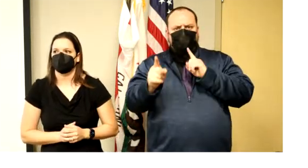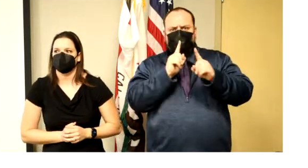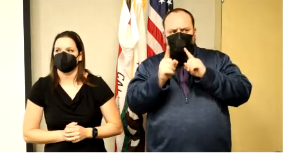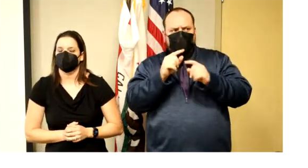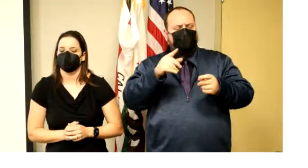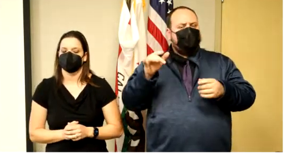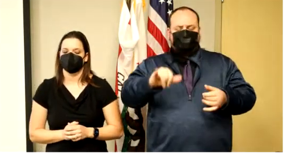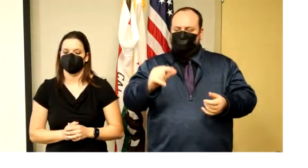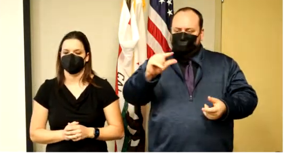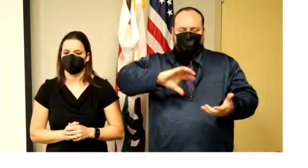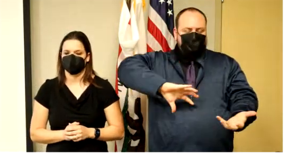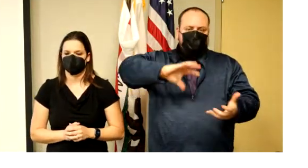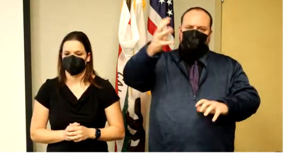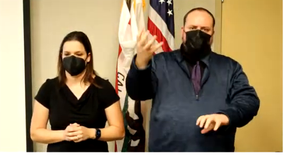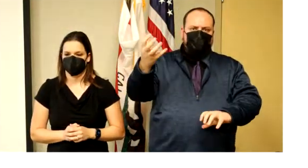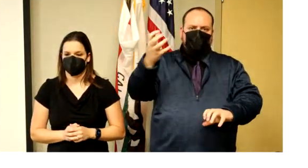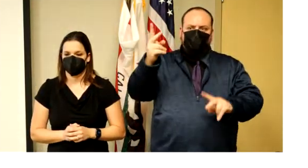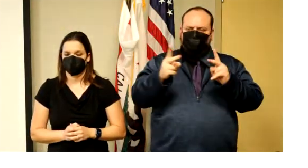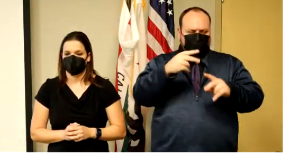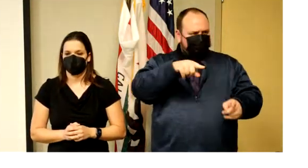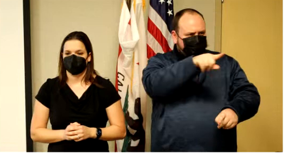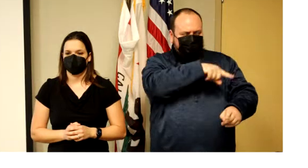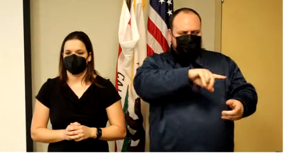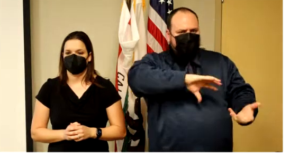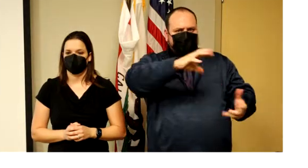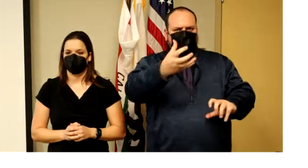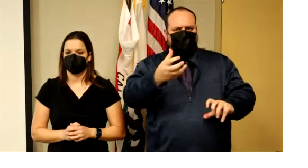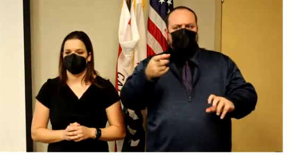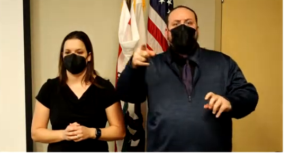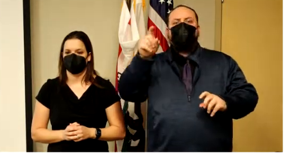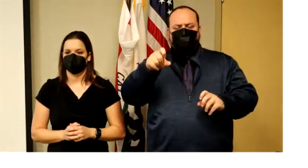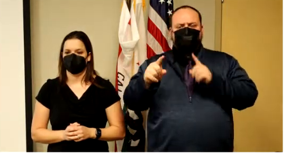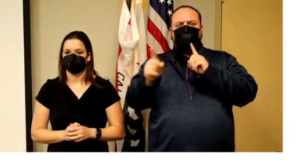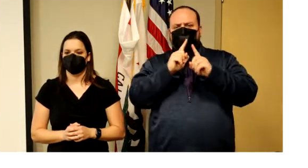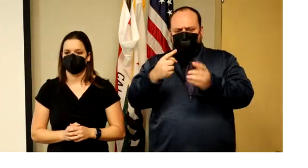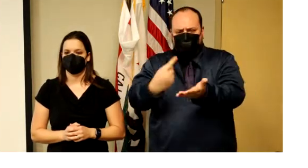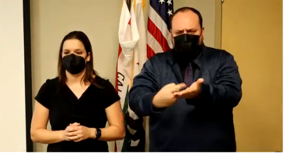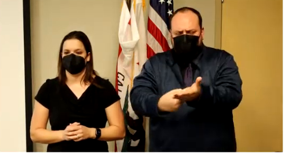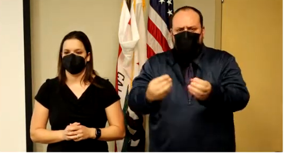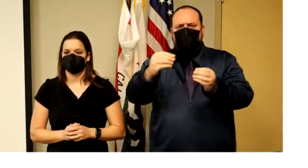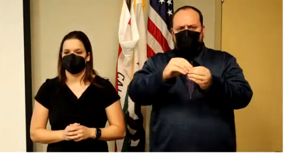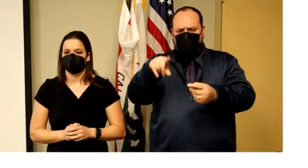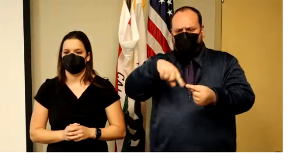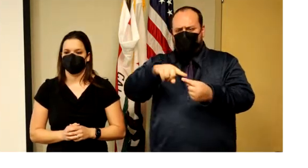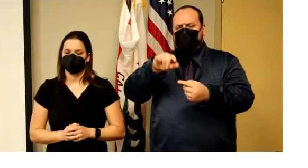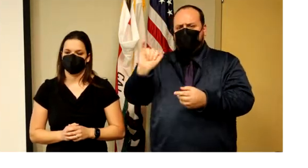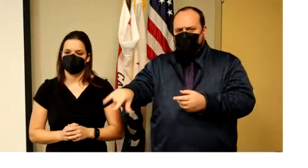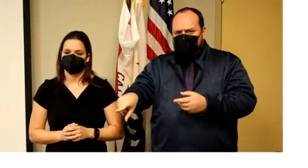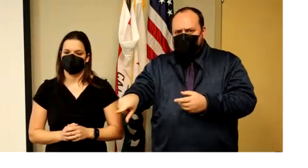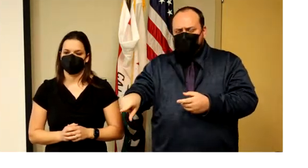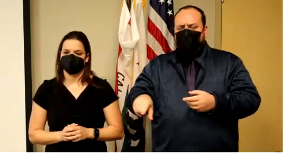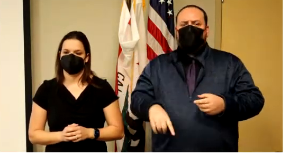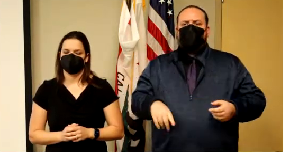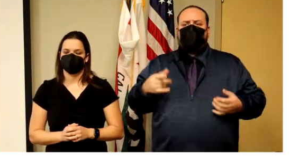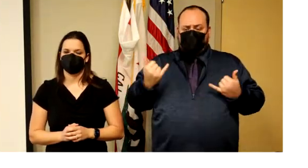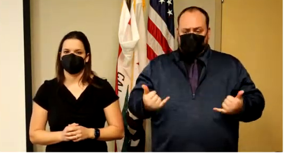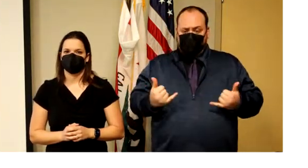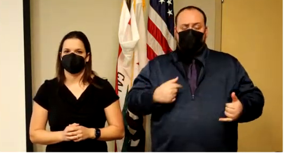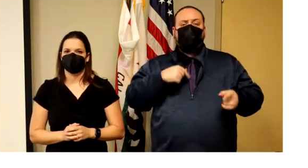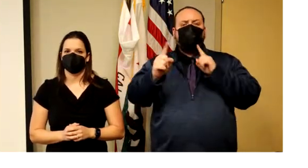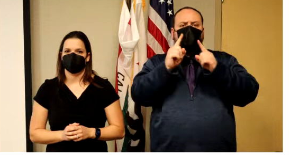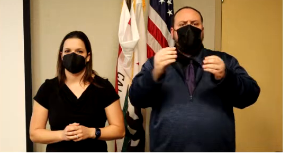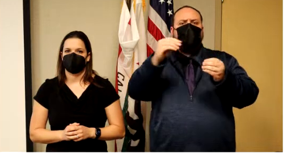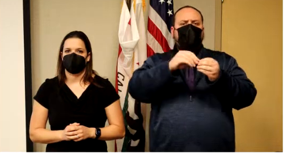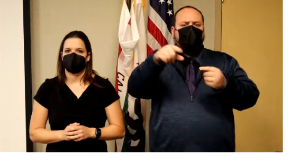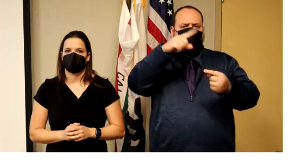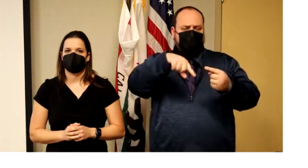regarding the California Voting Rights Act and the Federal Voting Rights Act. We can get into that if need be. But we're here talking about the Federal Voting Rights